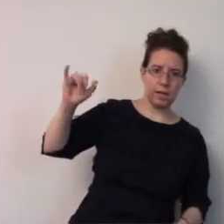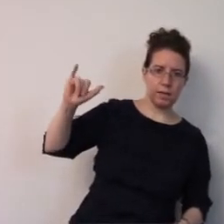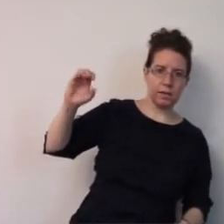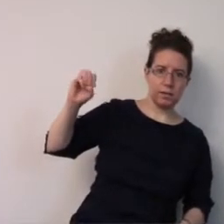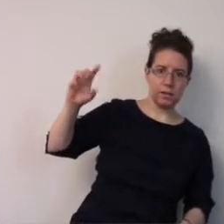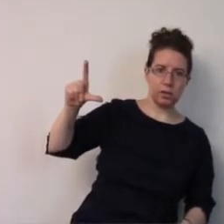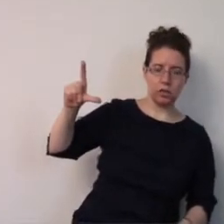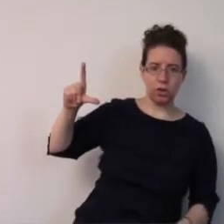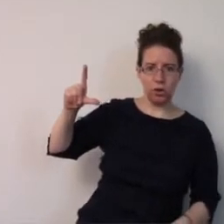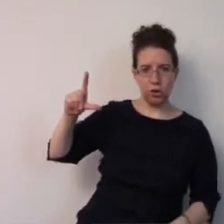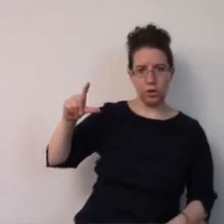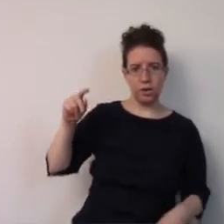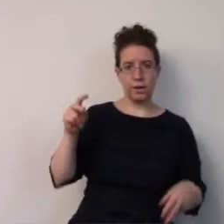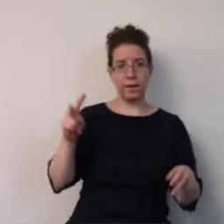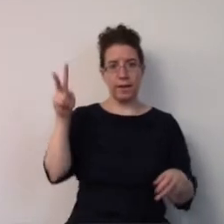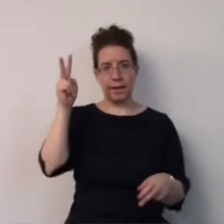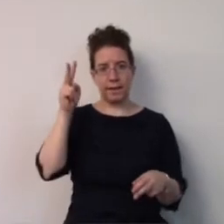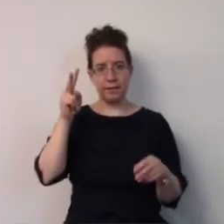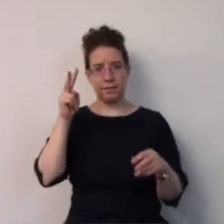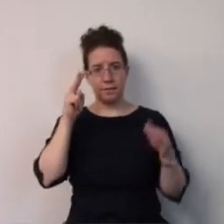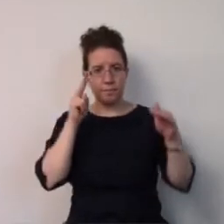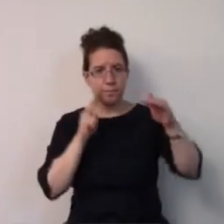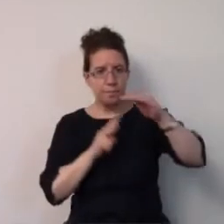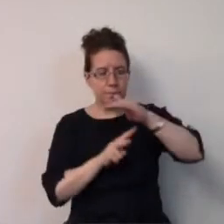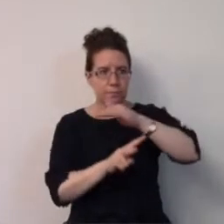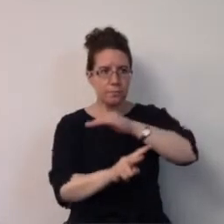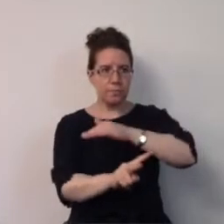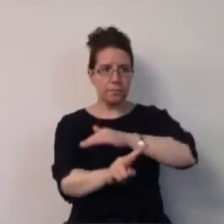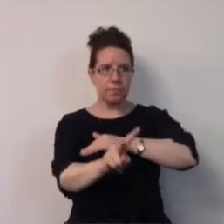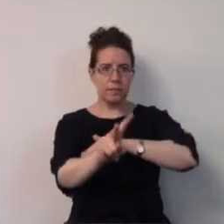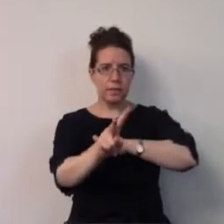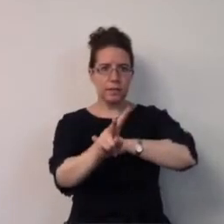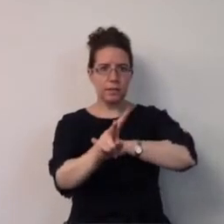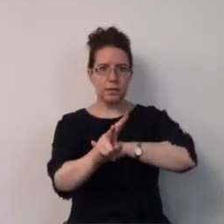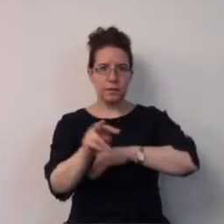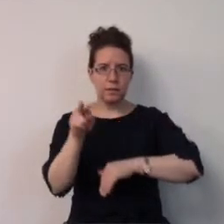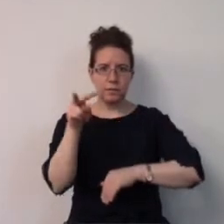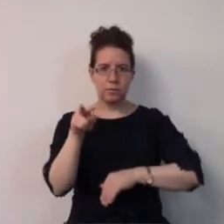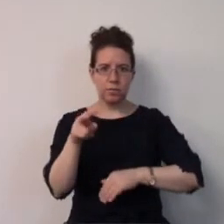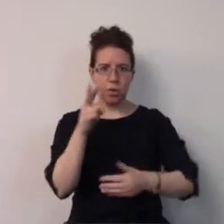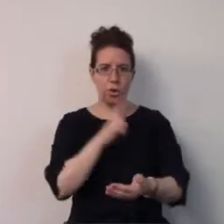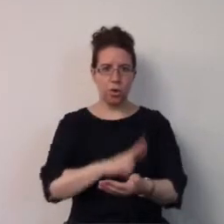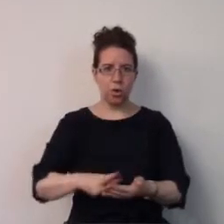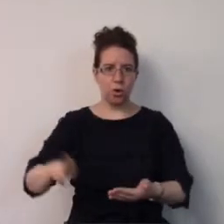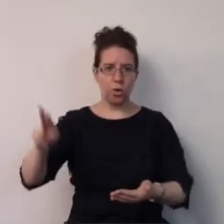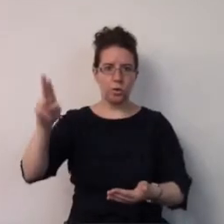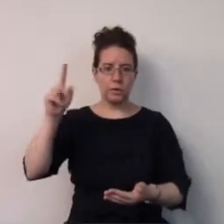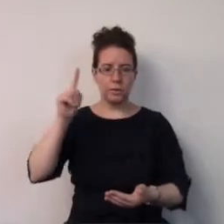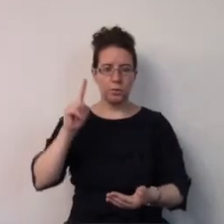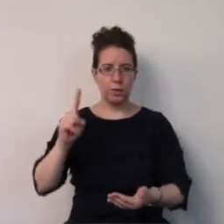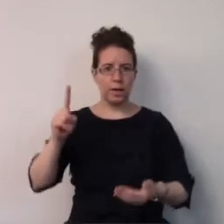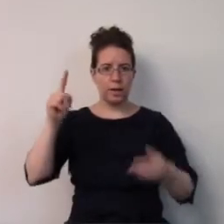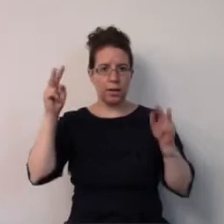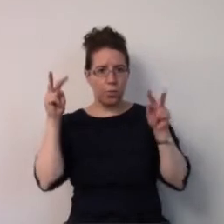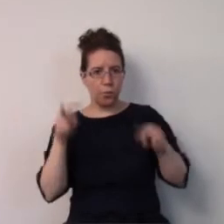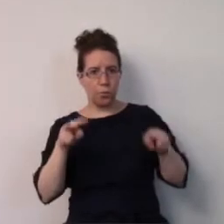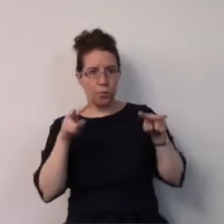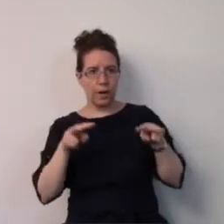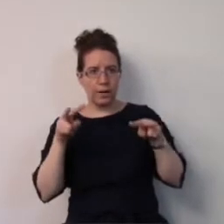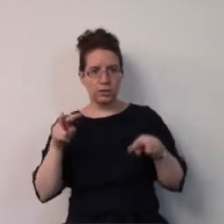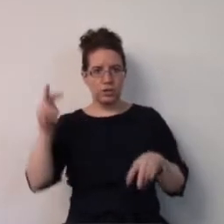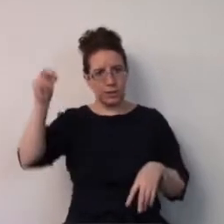saying, hew the tree down. That's talking about Nebuchadnezzar's kingdom. It was like he saw this vision of this big